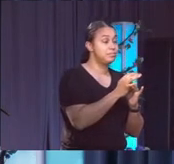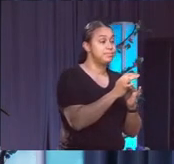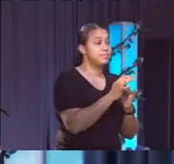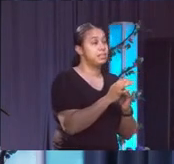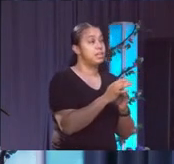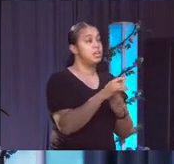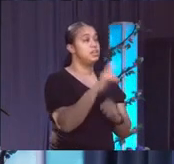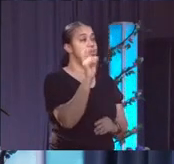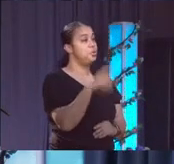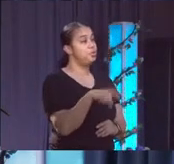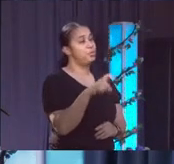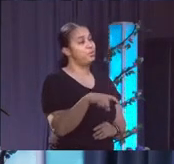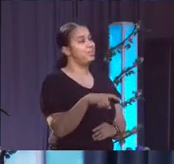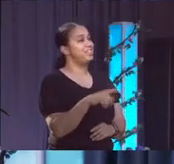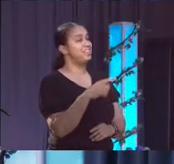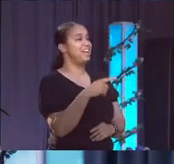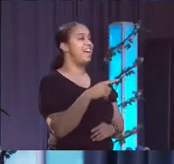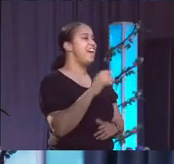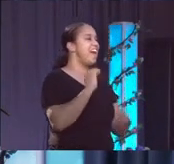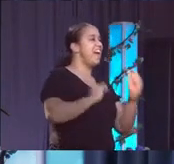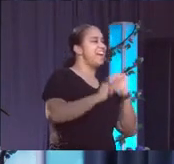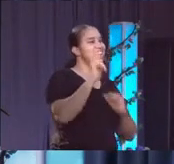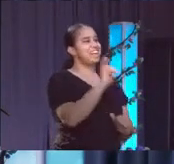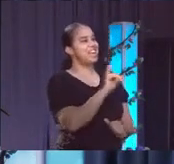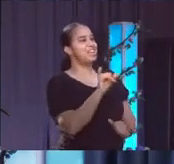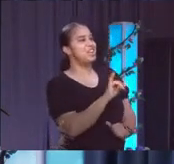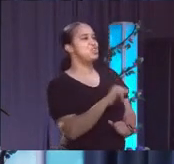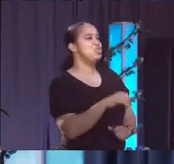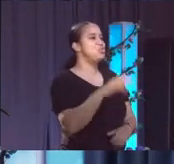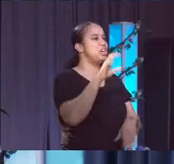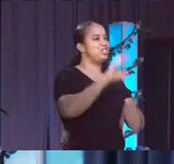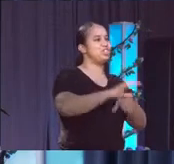you don't have to act like you're in a pulpit when you're on the big blue bus.